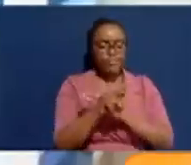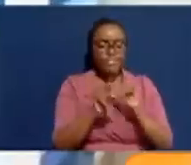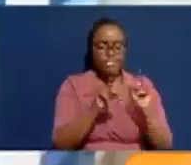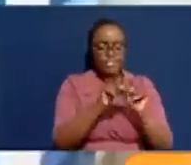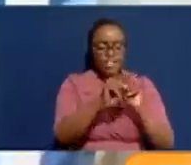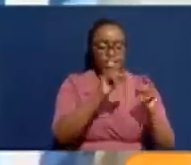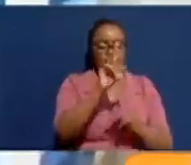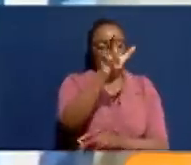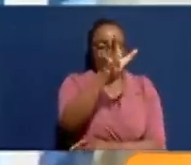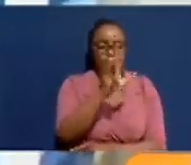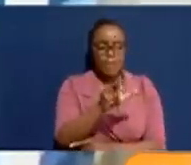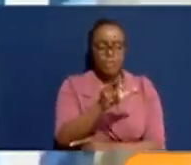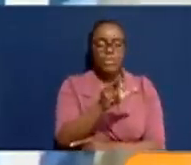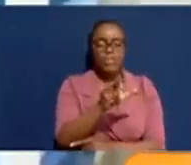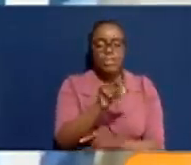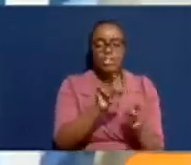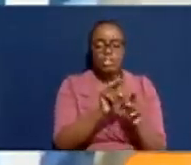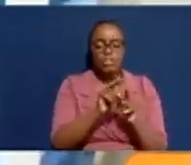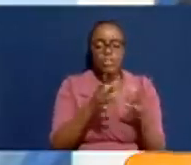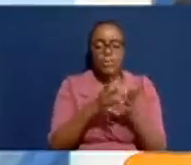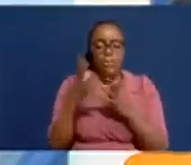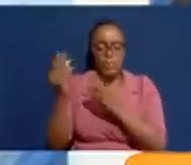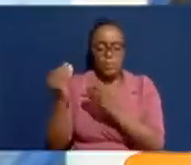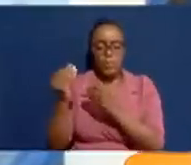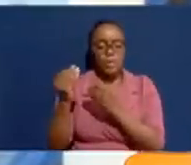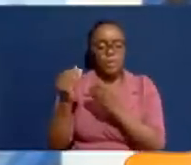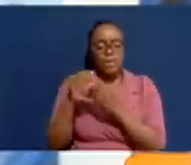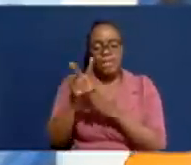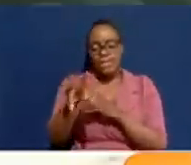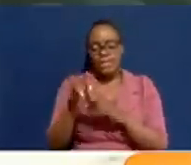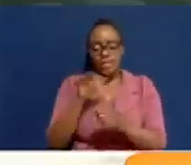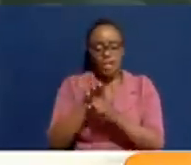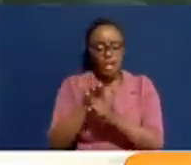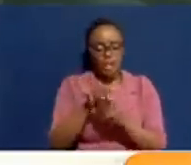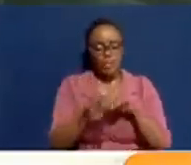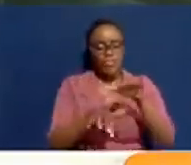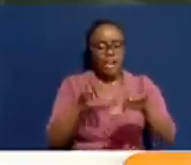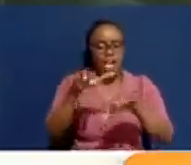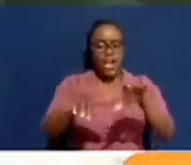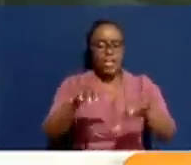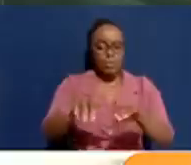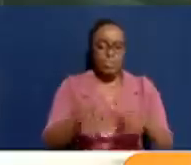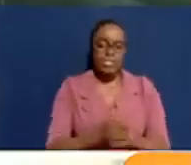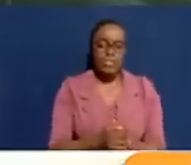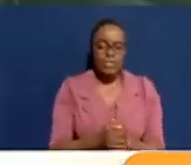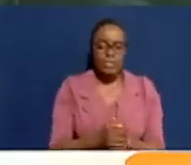one person and making away with an unknown number of livestock.